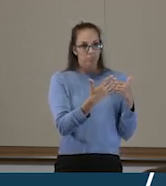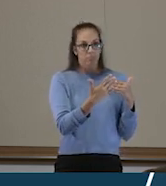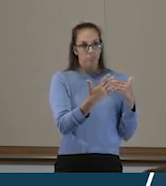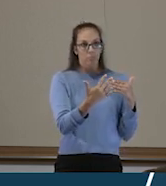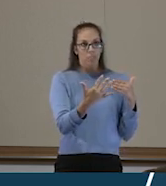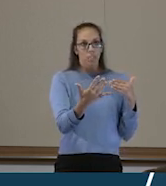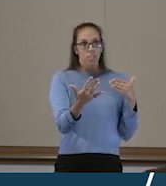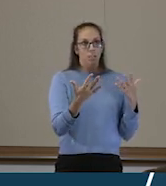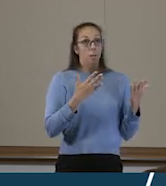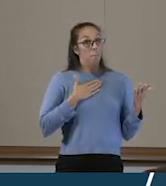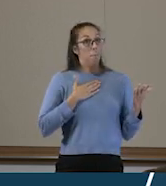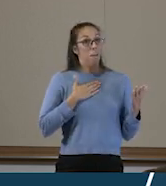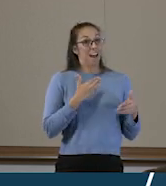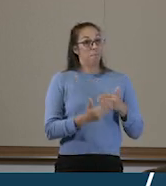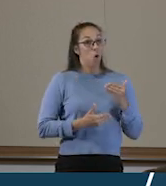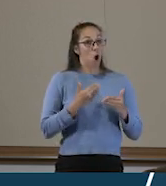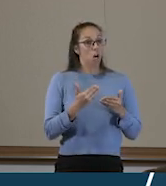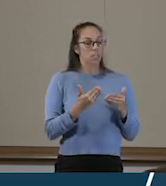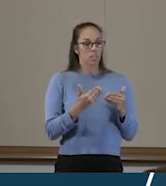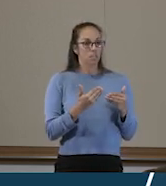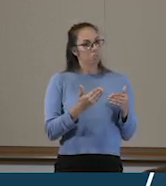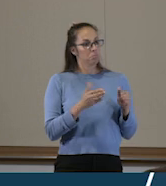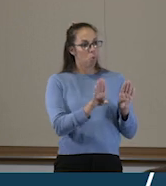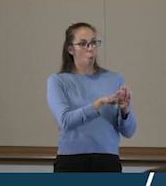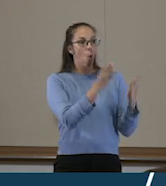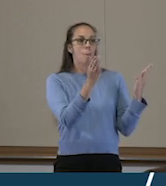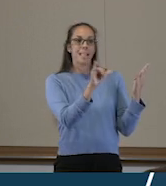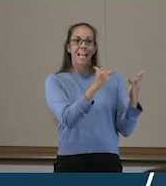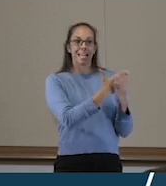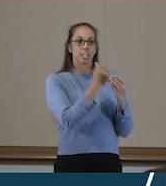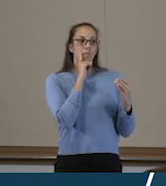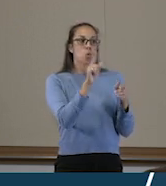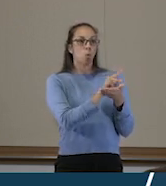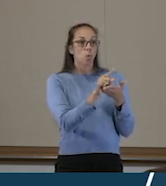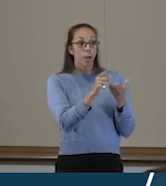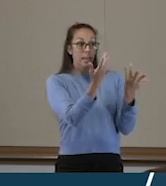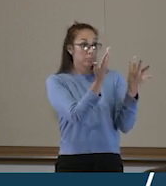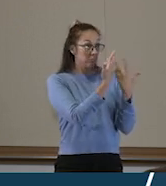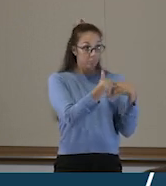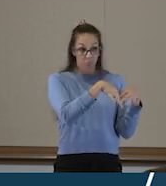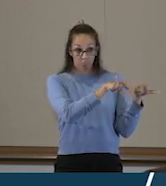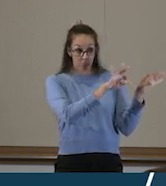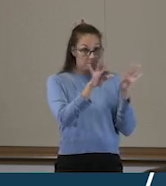my process is that I keep it open for a week, make sure everything's good, and then we close.